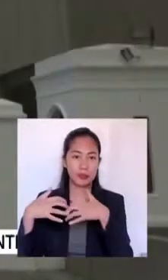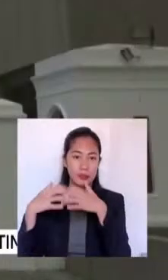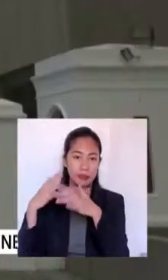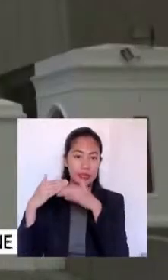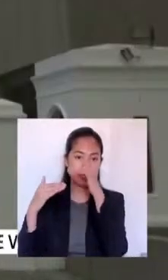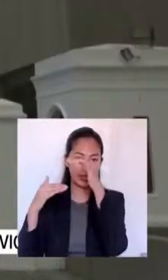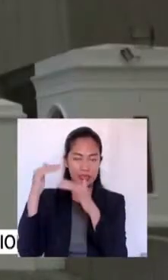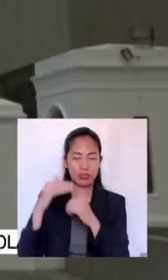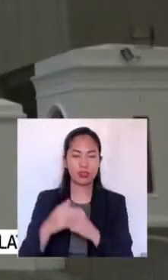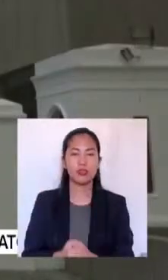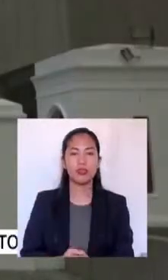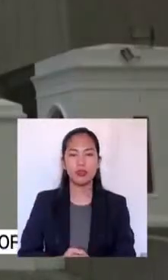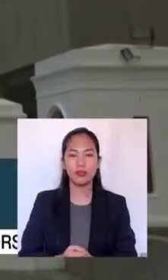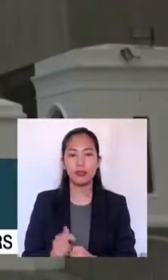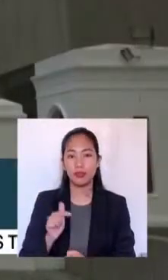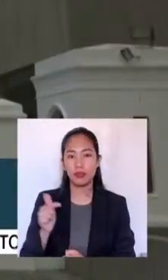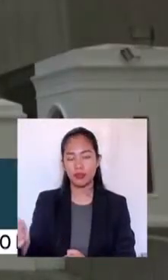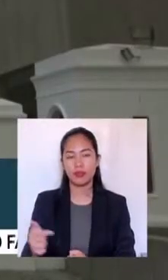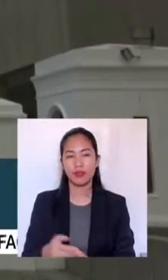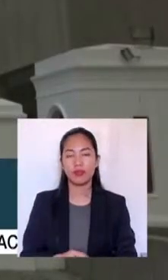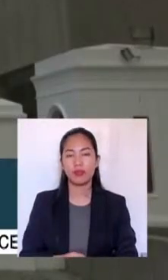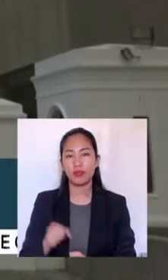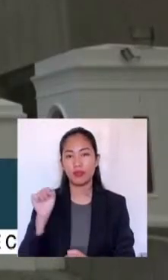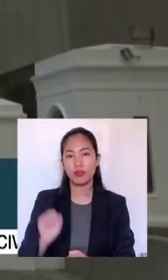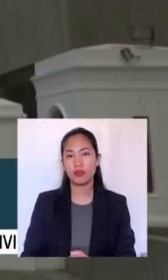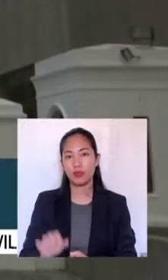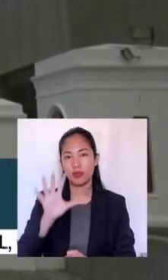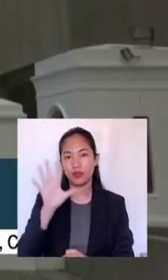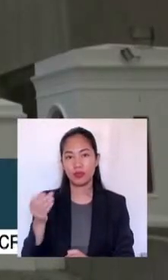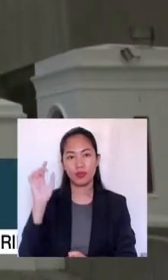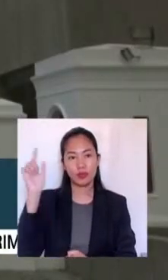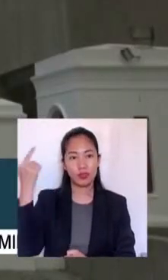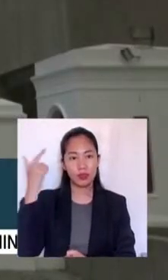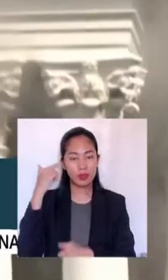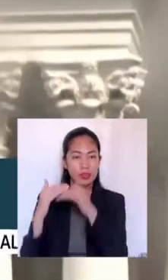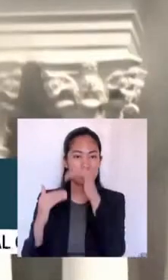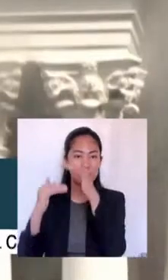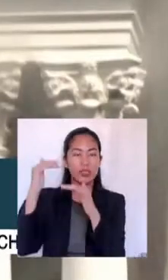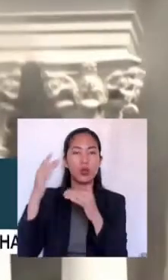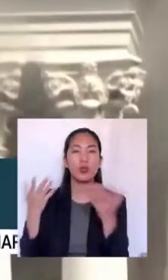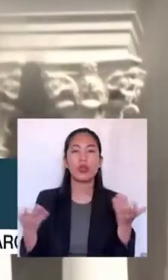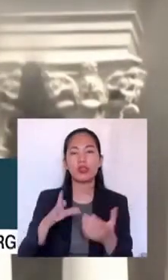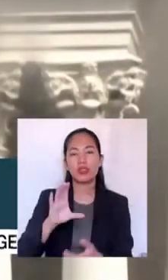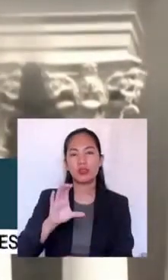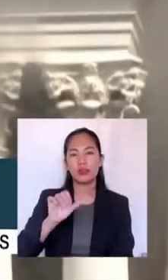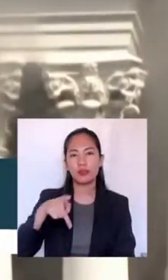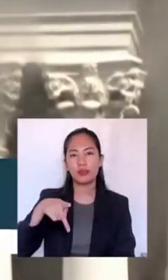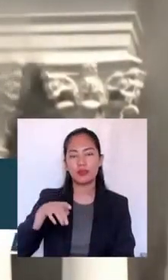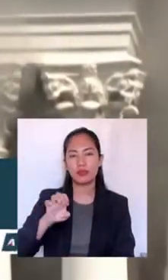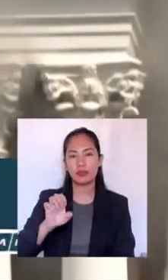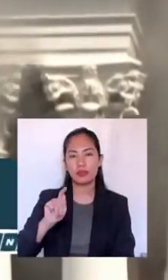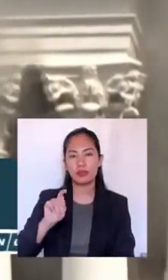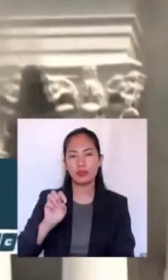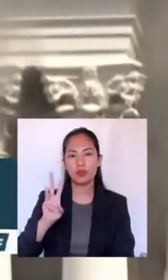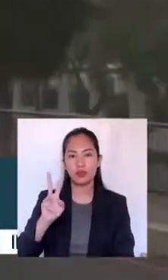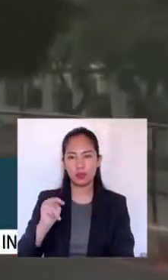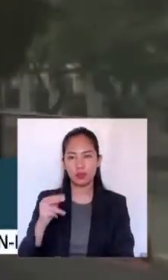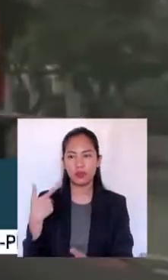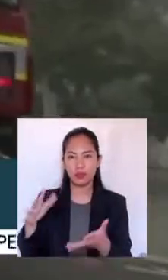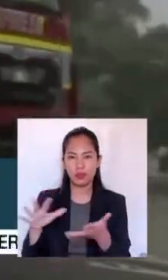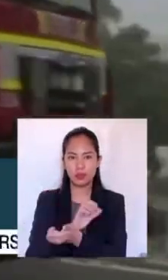A fire broke out at the South African Parliament in Cape Town on Sunday, causing extensive damage to the